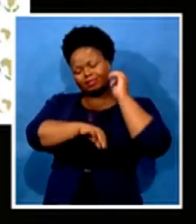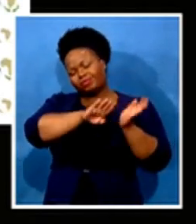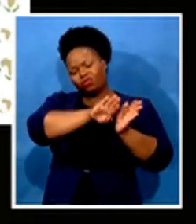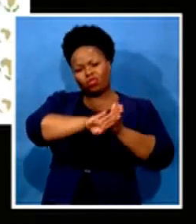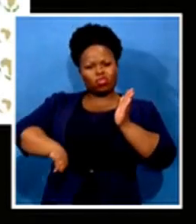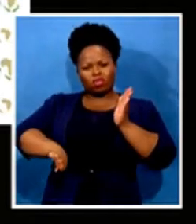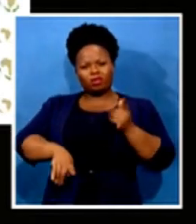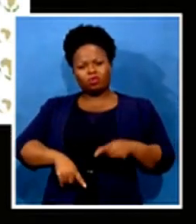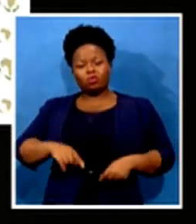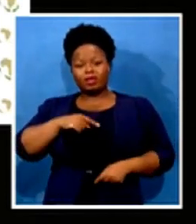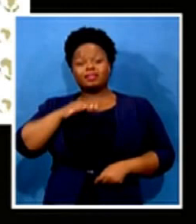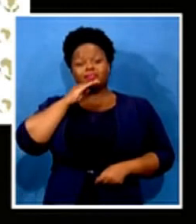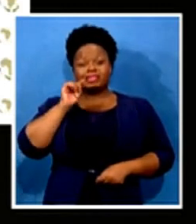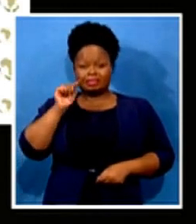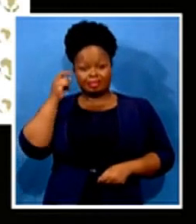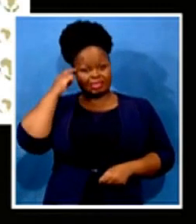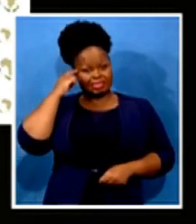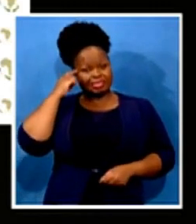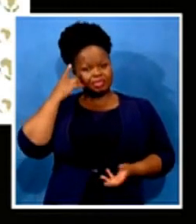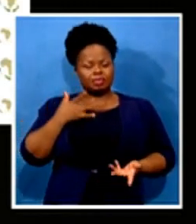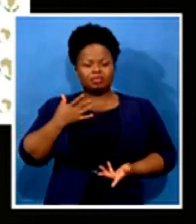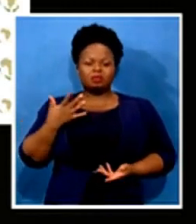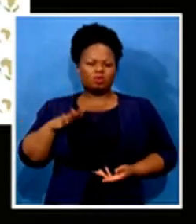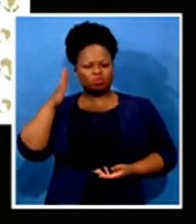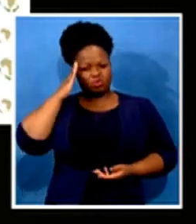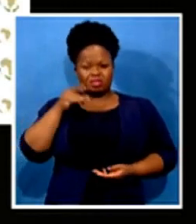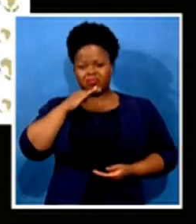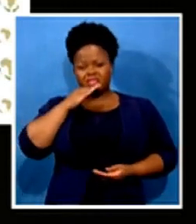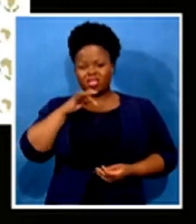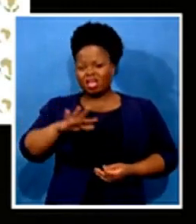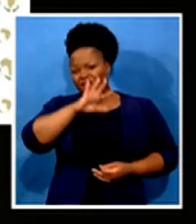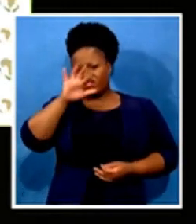that they're asking, does this mean that Africa is in trouble?